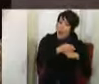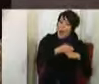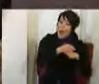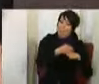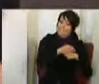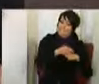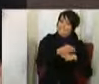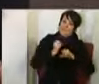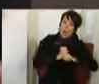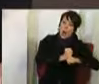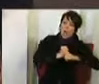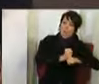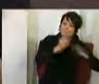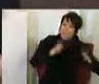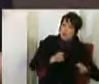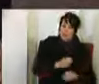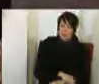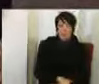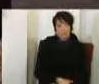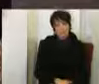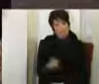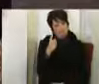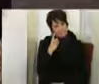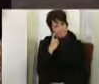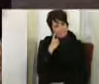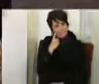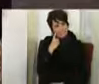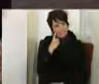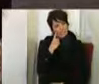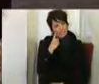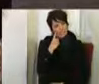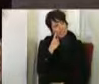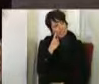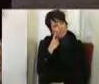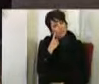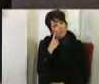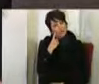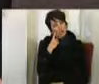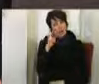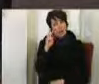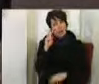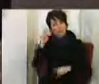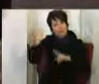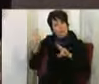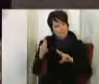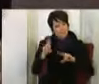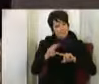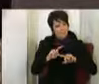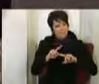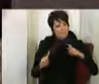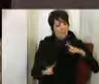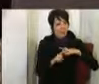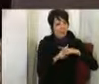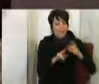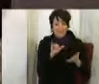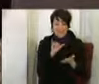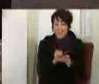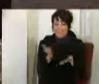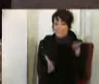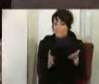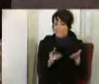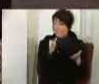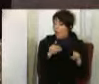Although there have been some revelations just recently that perhaps Joseph wasn't necessarily a carpenter, but a stonemason. And so we